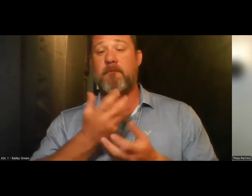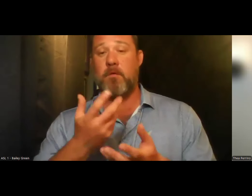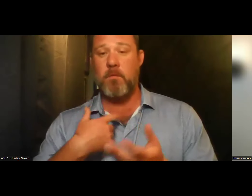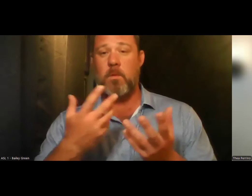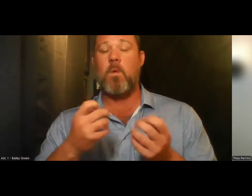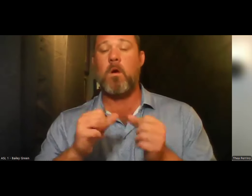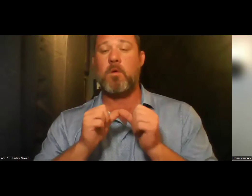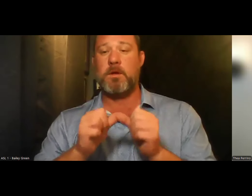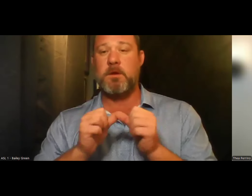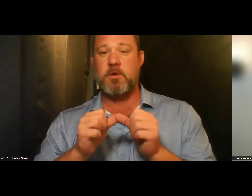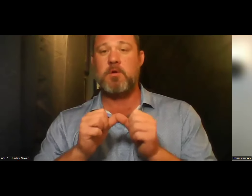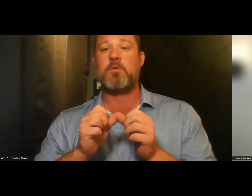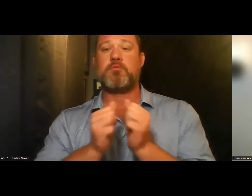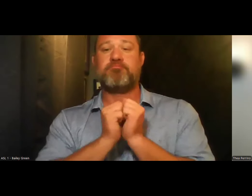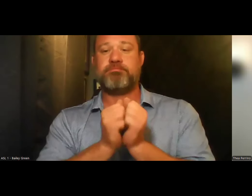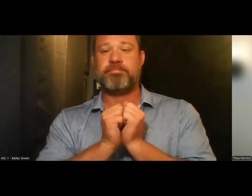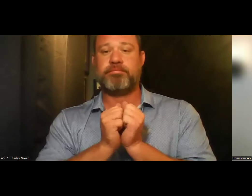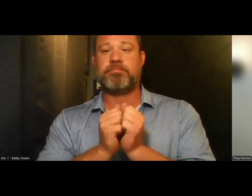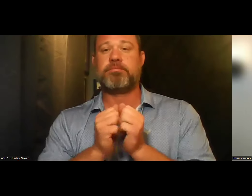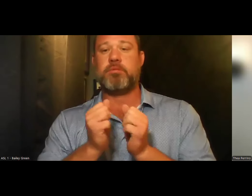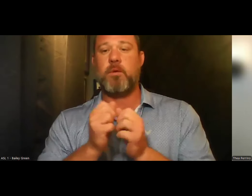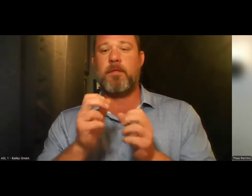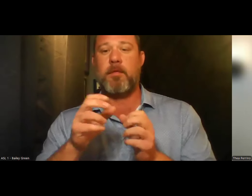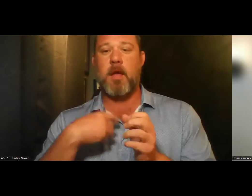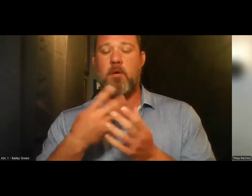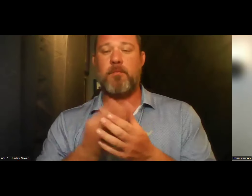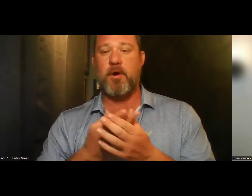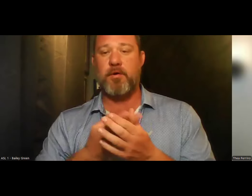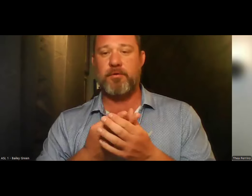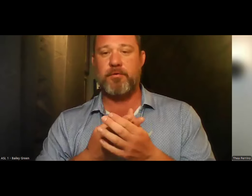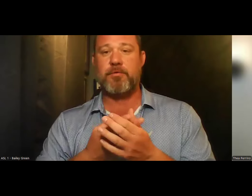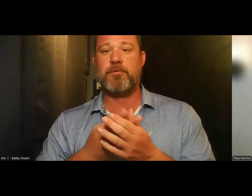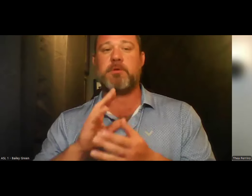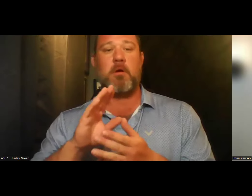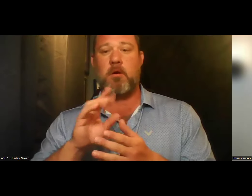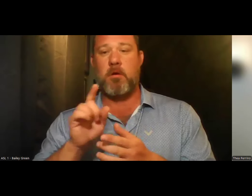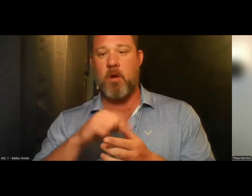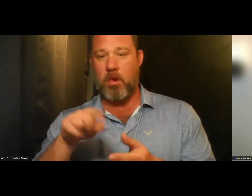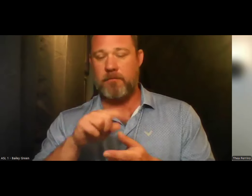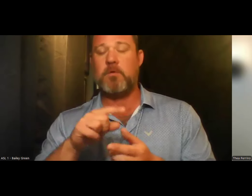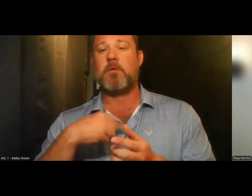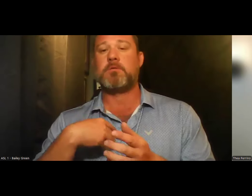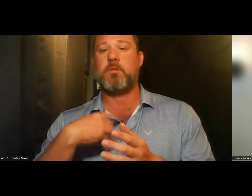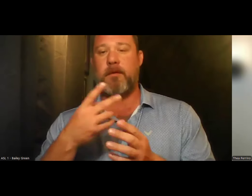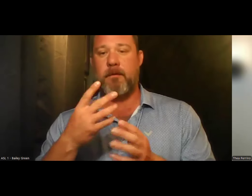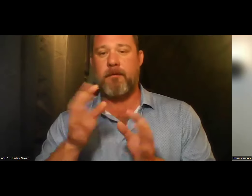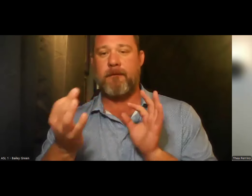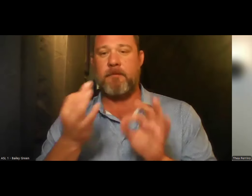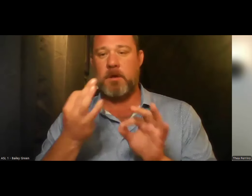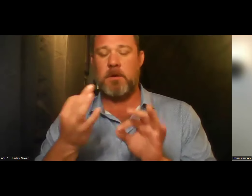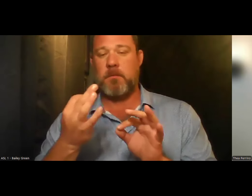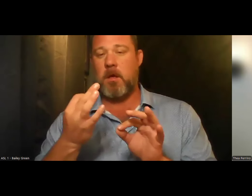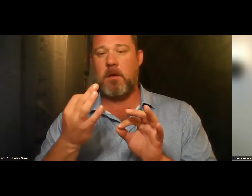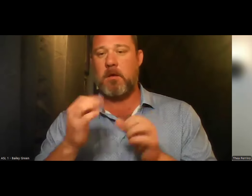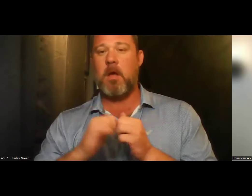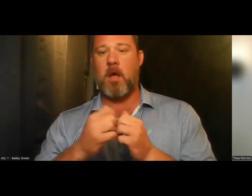want to continue to collaborate with our external partners like all of you as we gather feedback on how